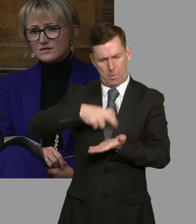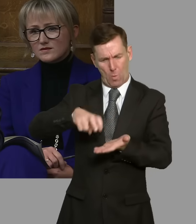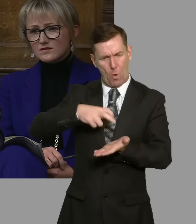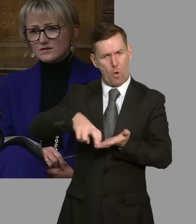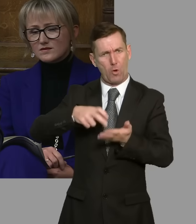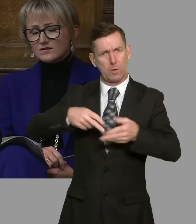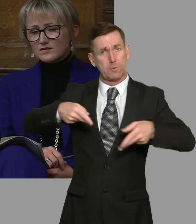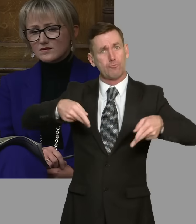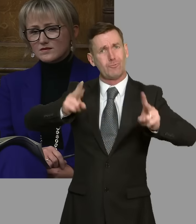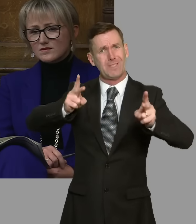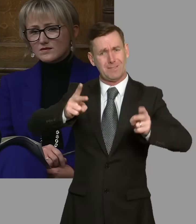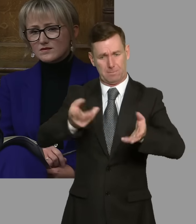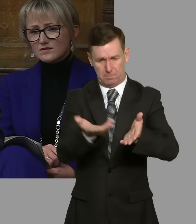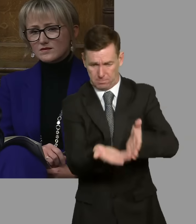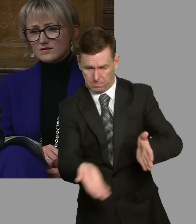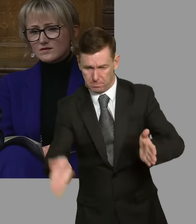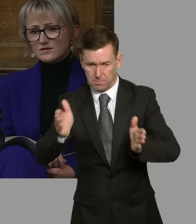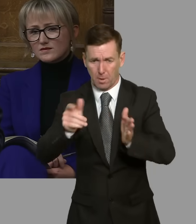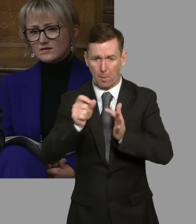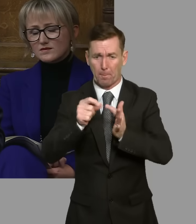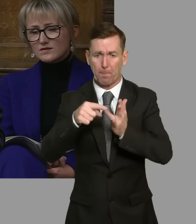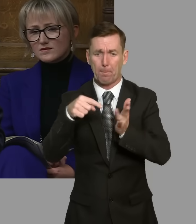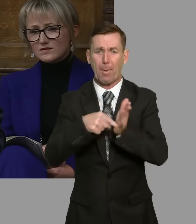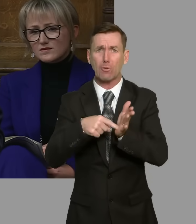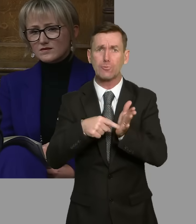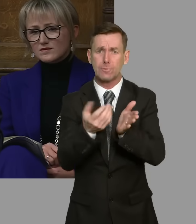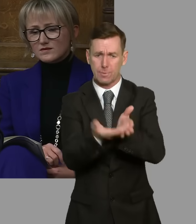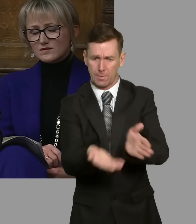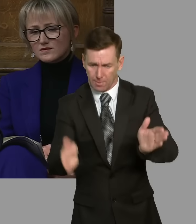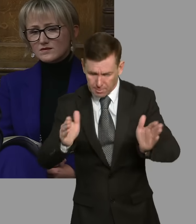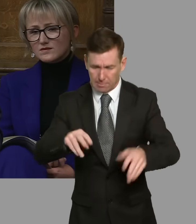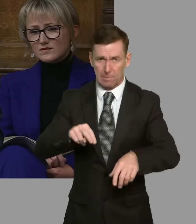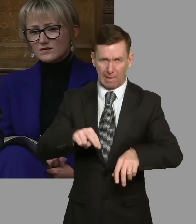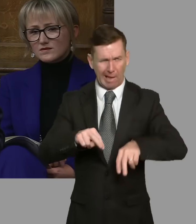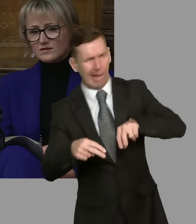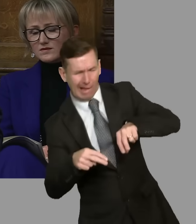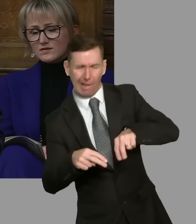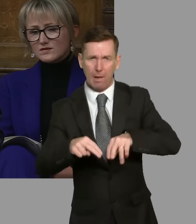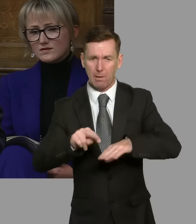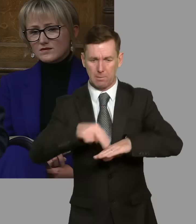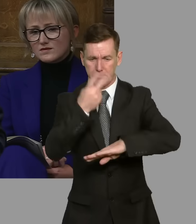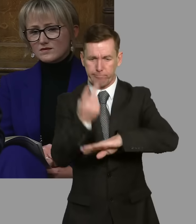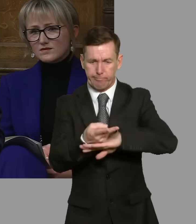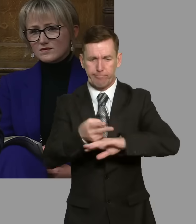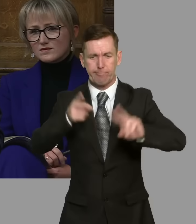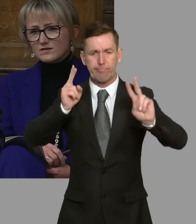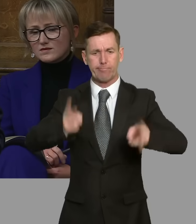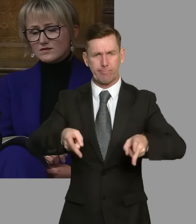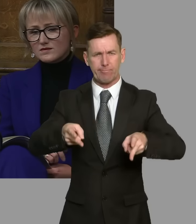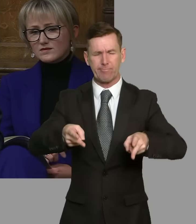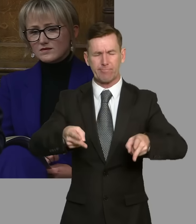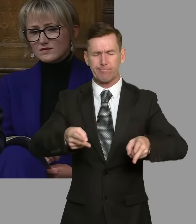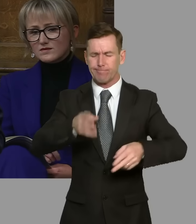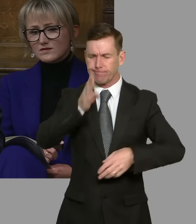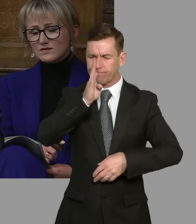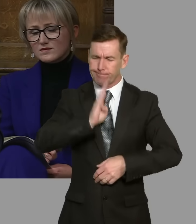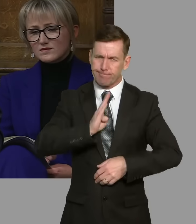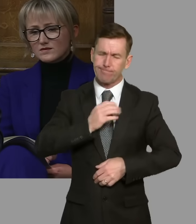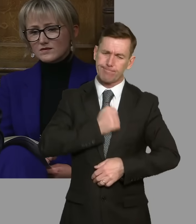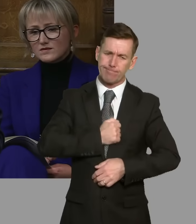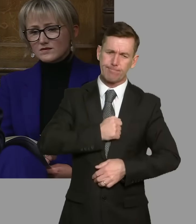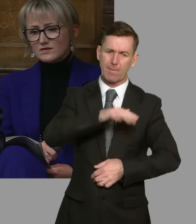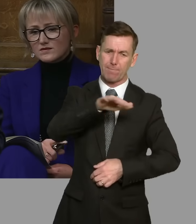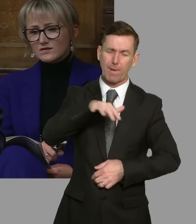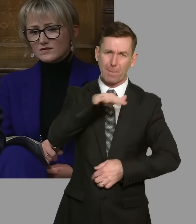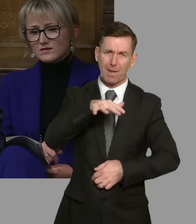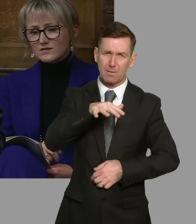family. In my constituency of Mansfield, there are literally thousands of potholes in our roads which